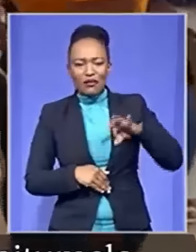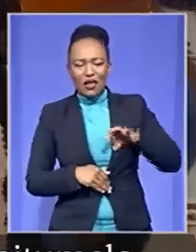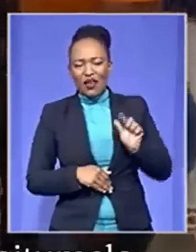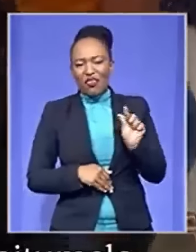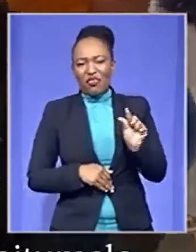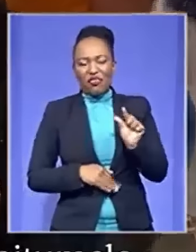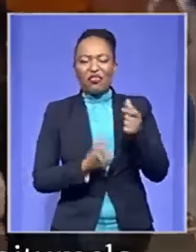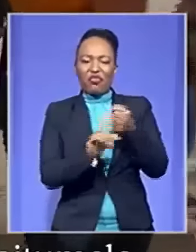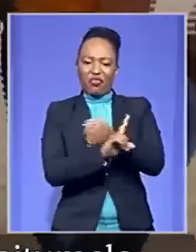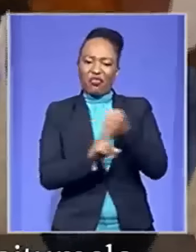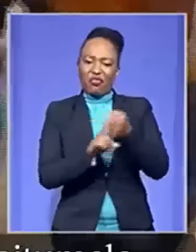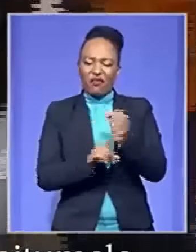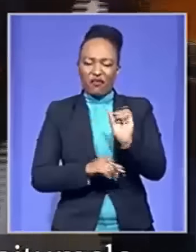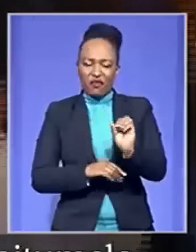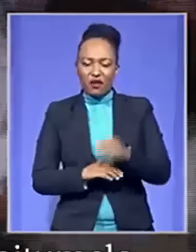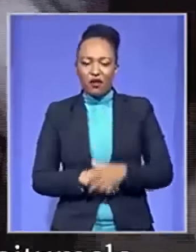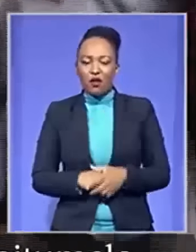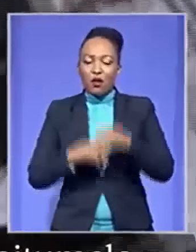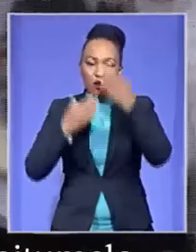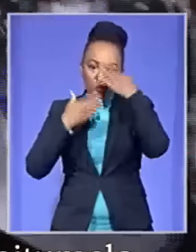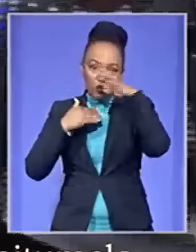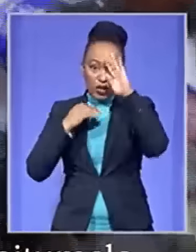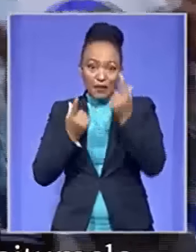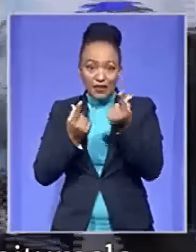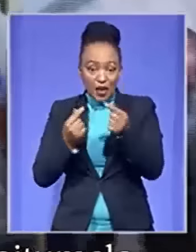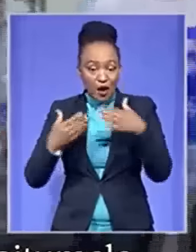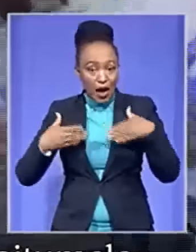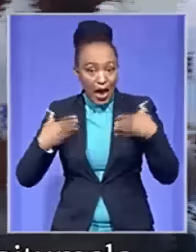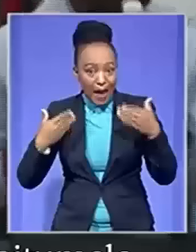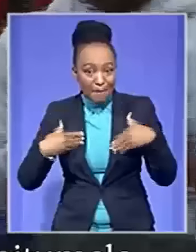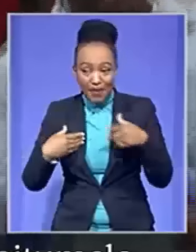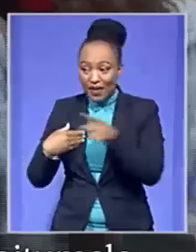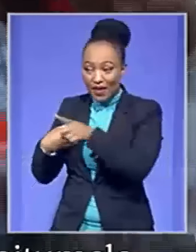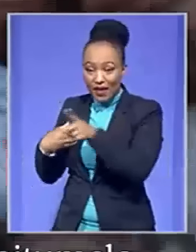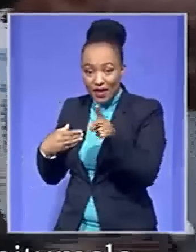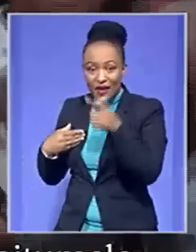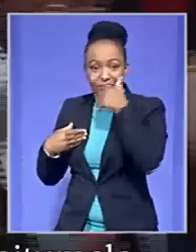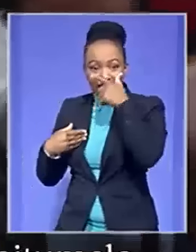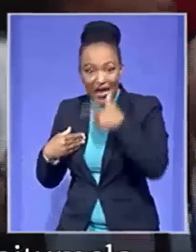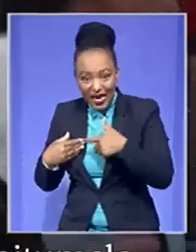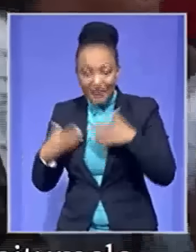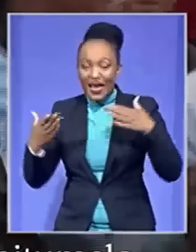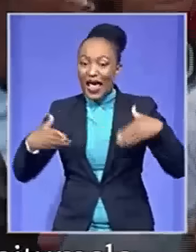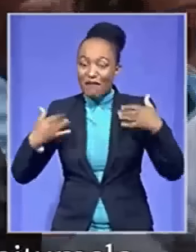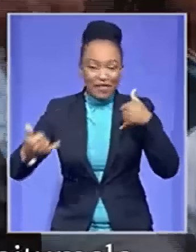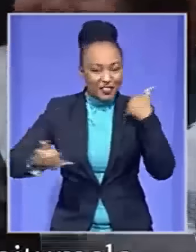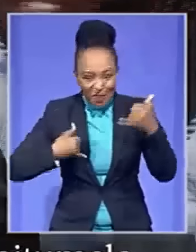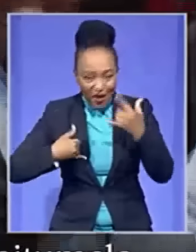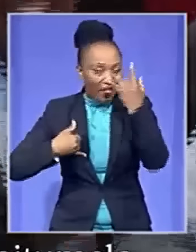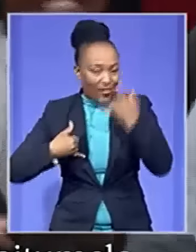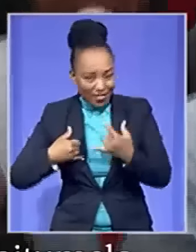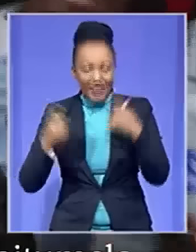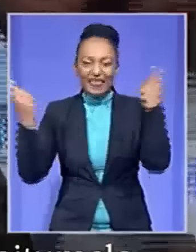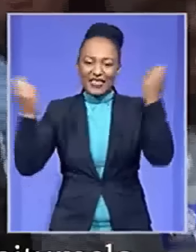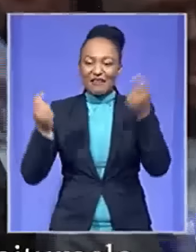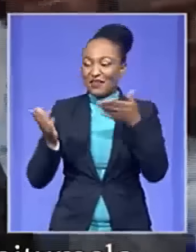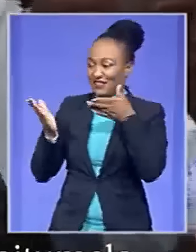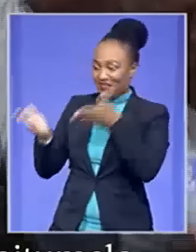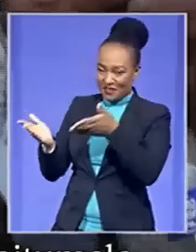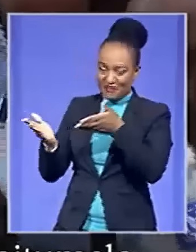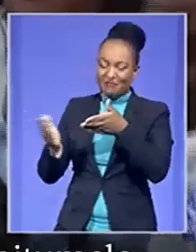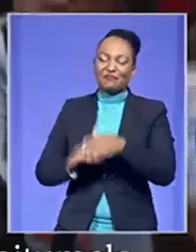mme Batswana ba dira jana ba itumetse ba le mo botlhokong go le monate go lelwa itumeleng